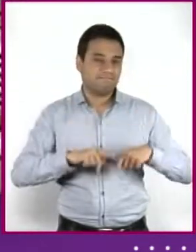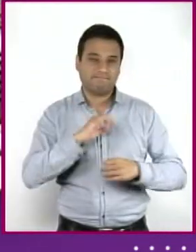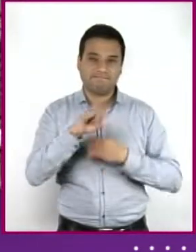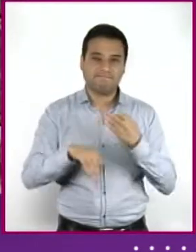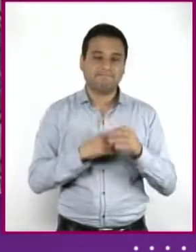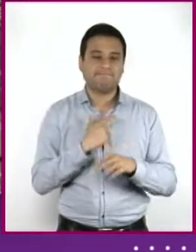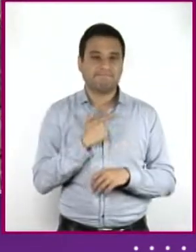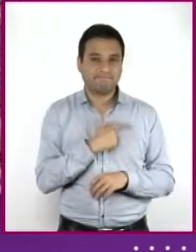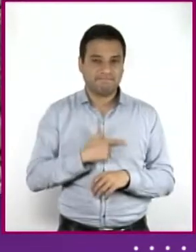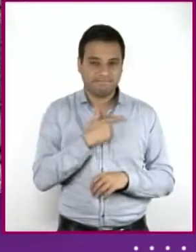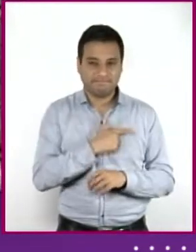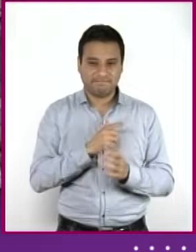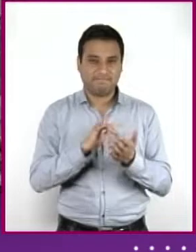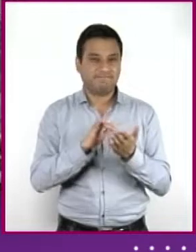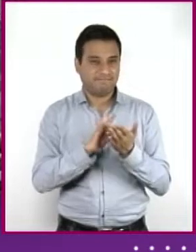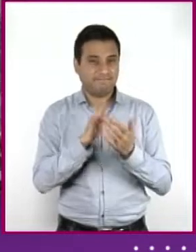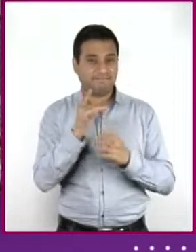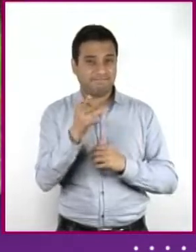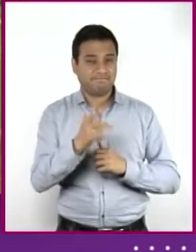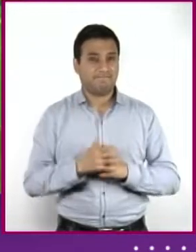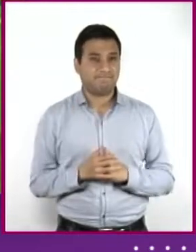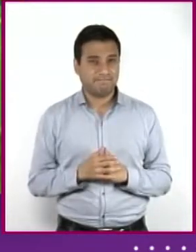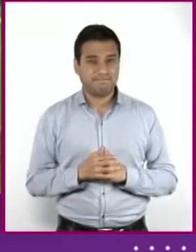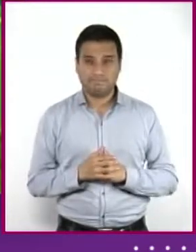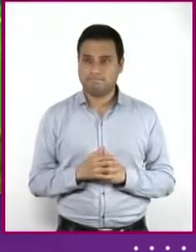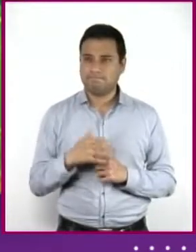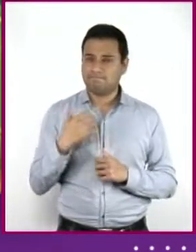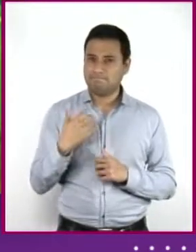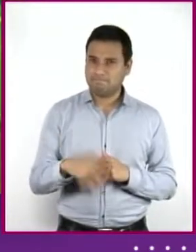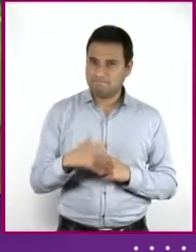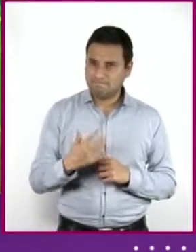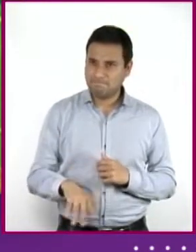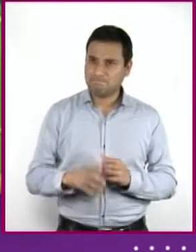you, Jimena. That was amazing, Jero.